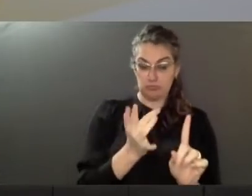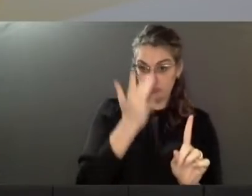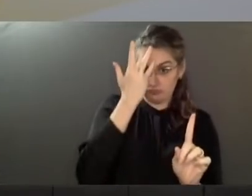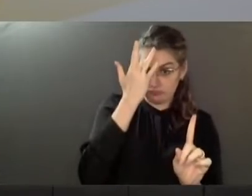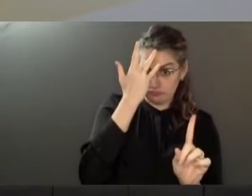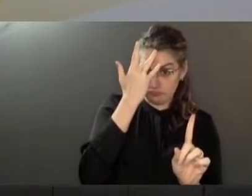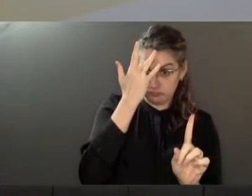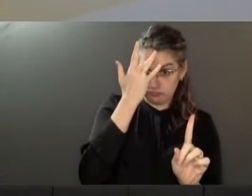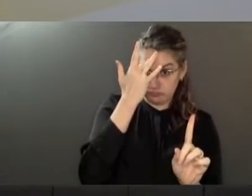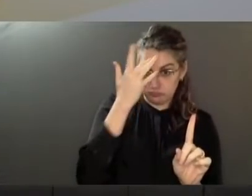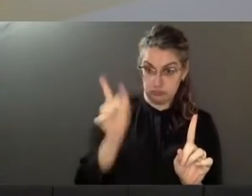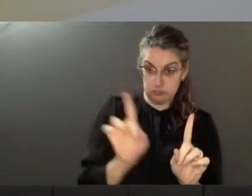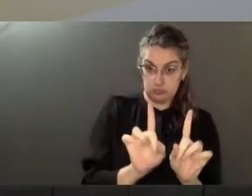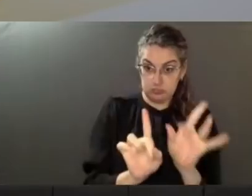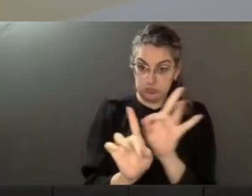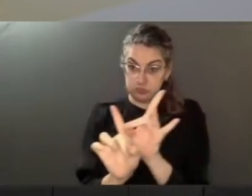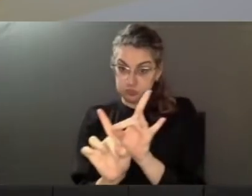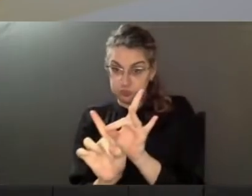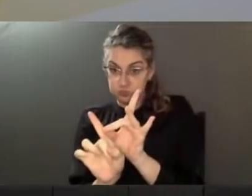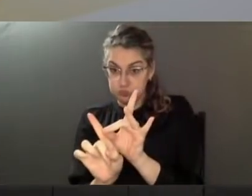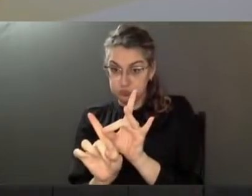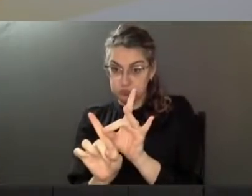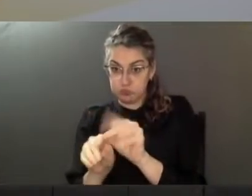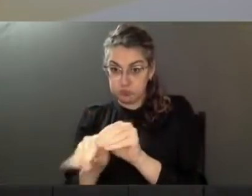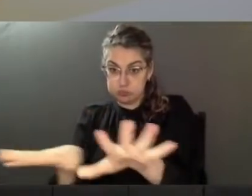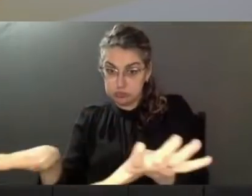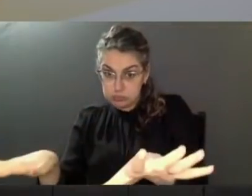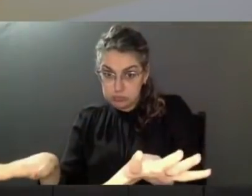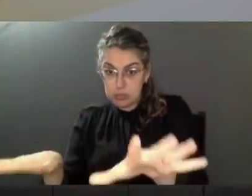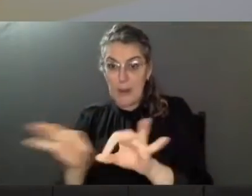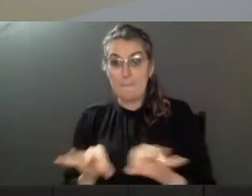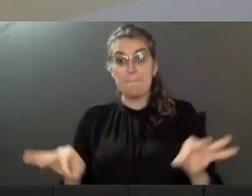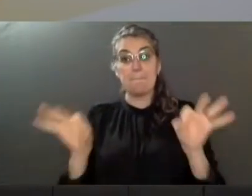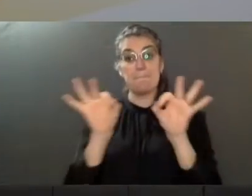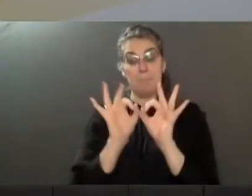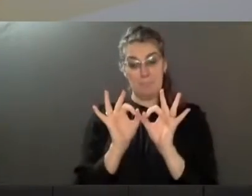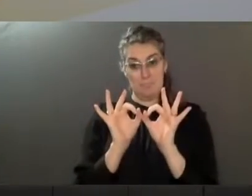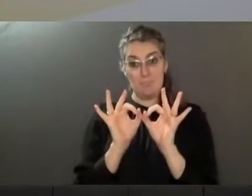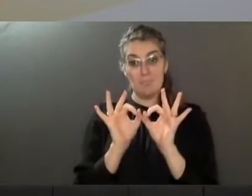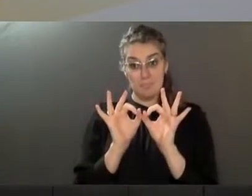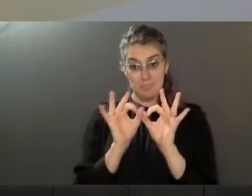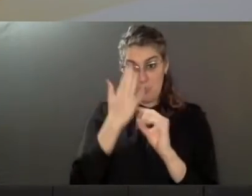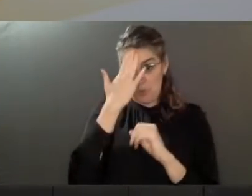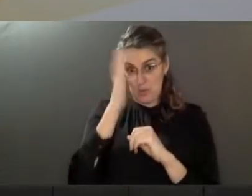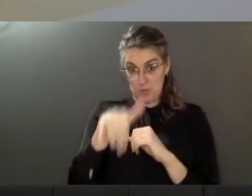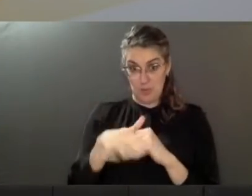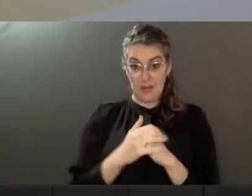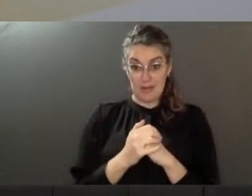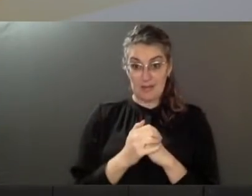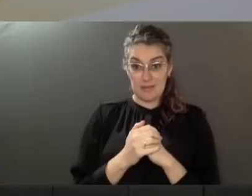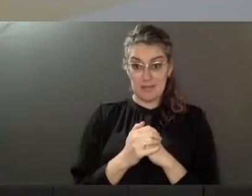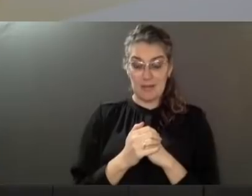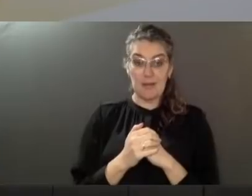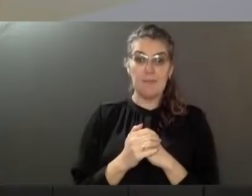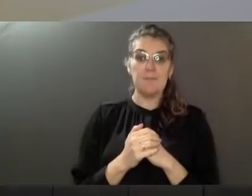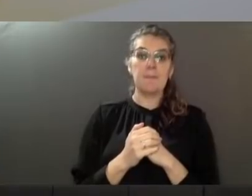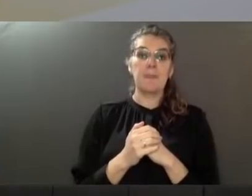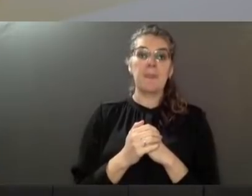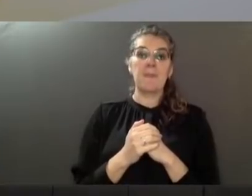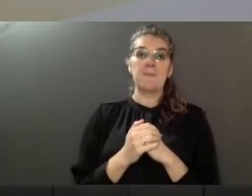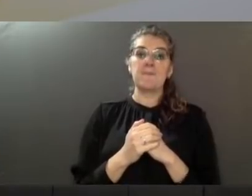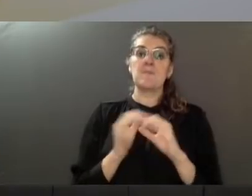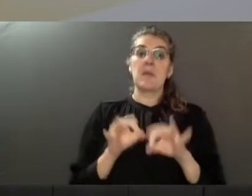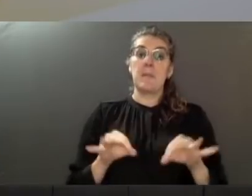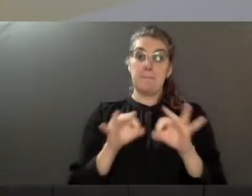how important these measures are to our provincial COVID-19 response. The foundation of our public health response is to isolate